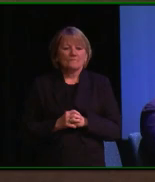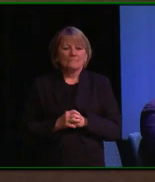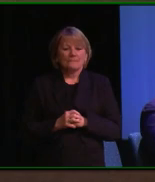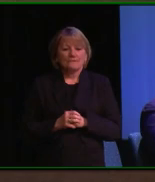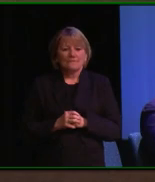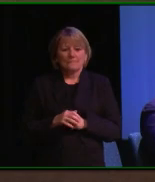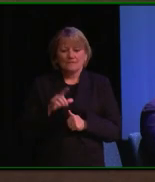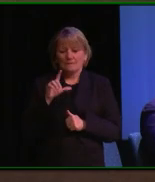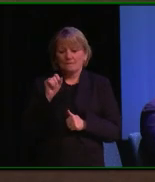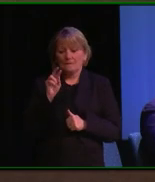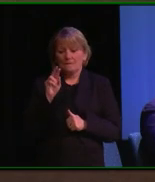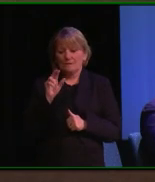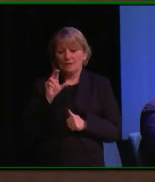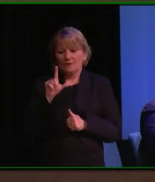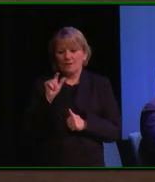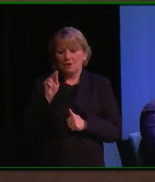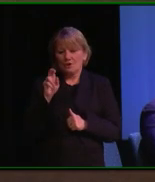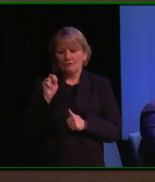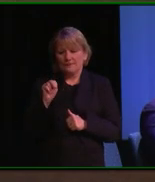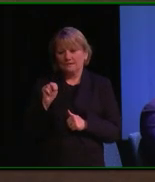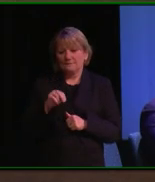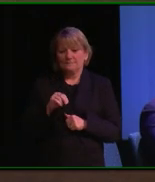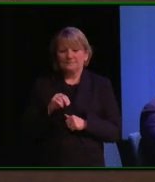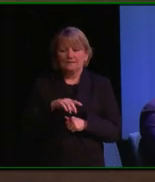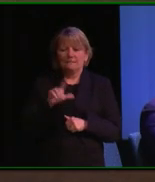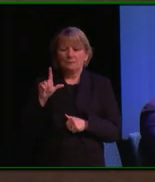Lauren Domenico, Liberal Arts.